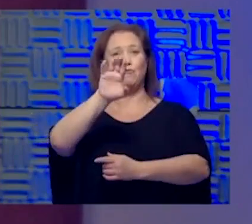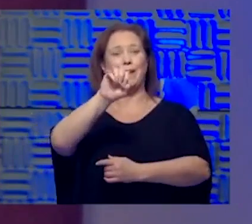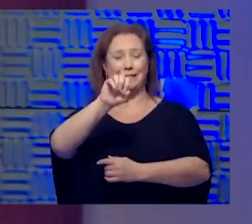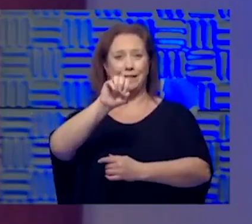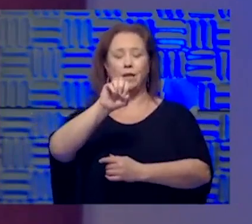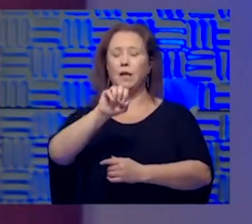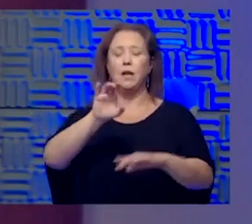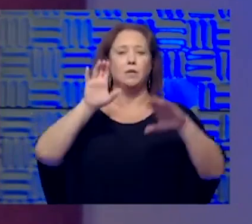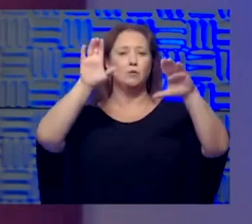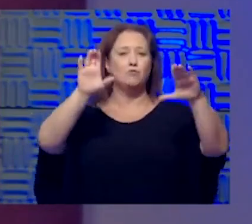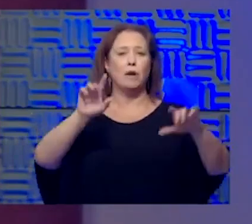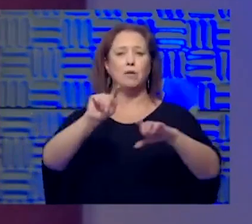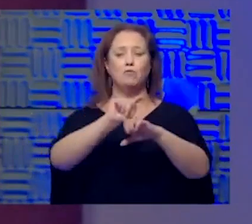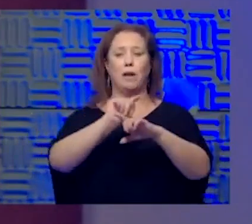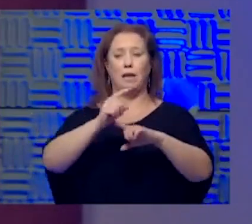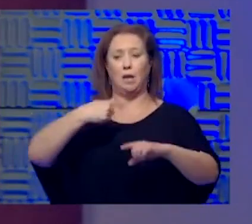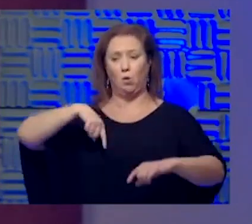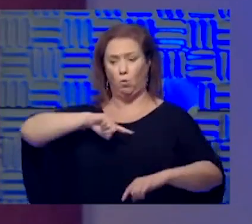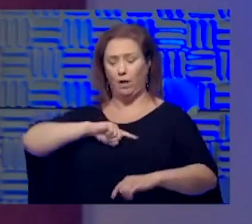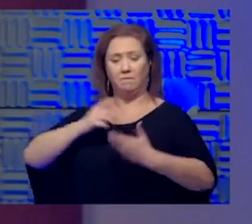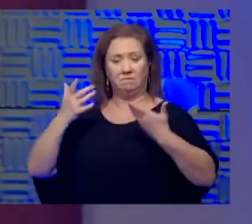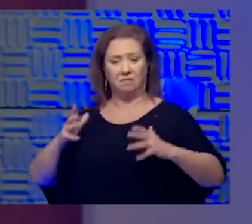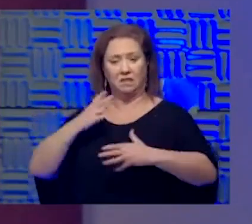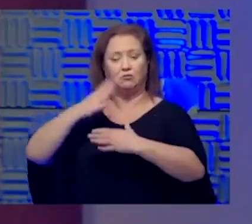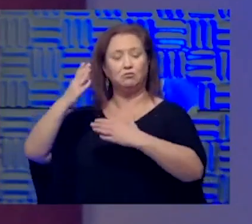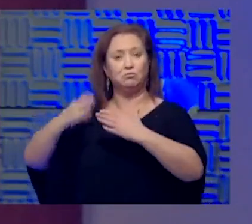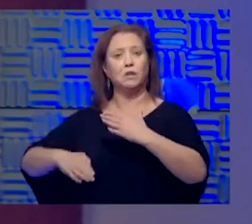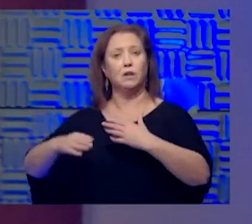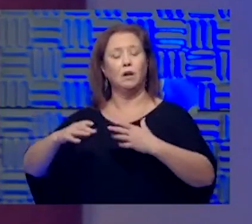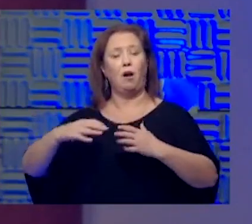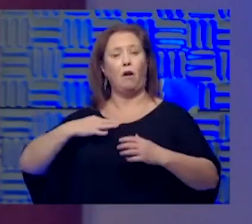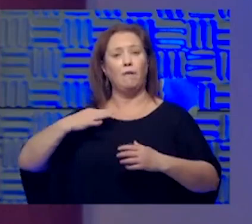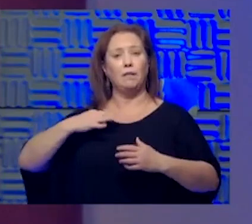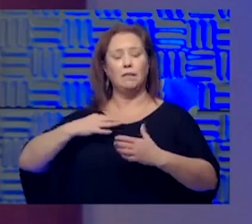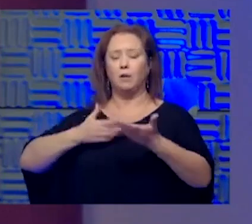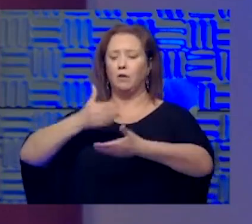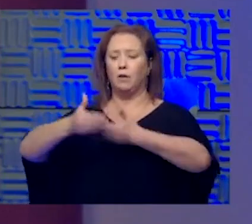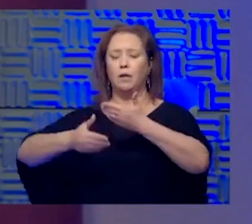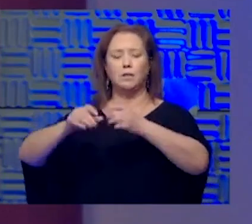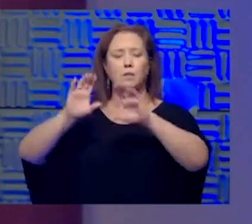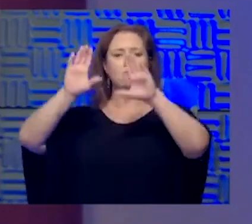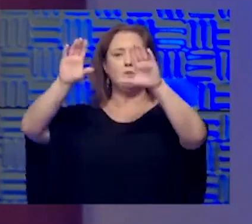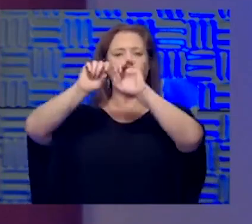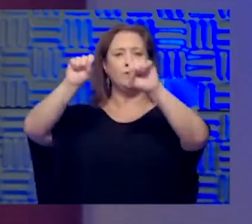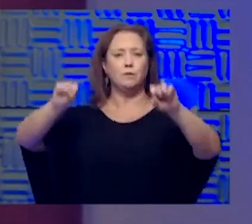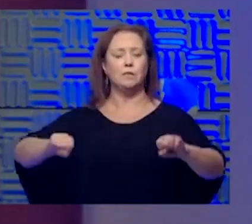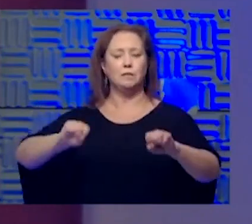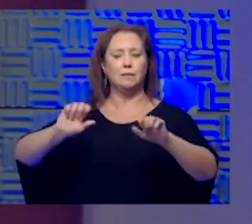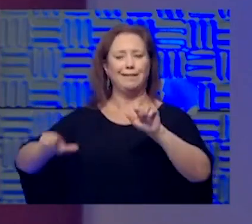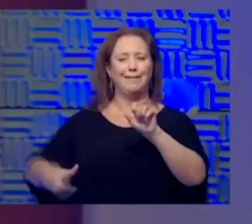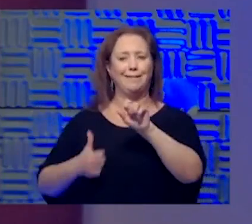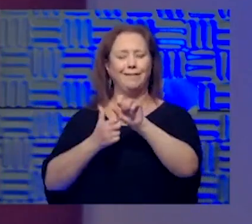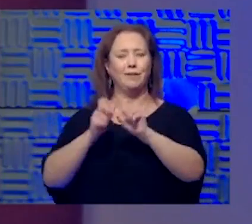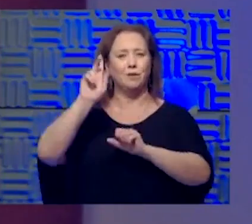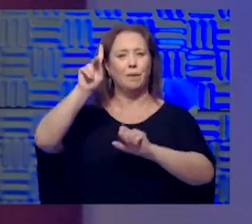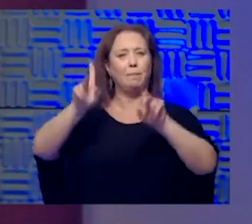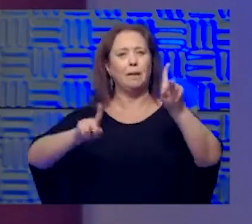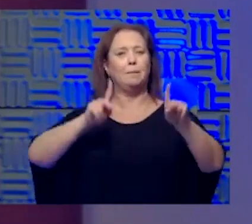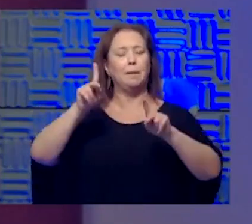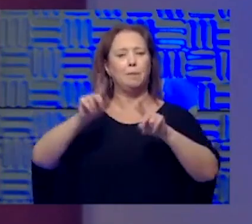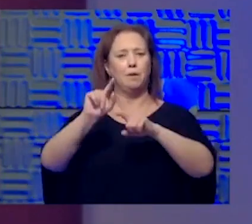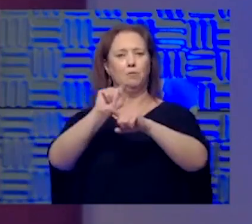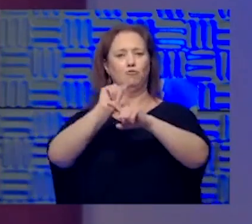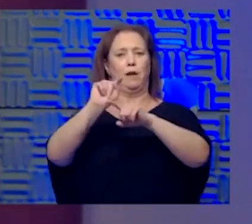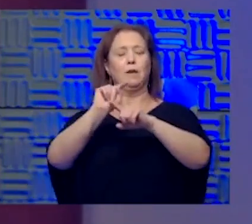We've all gotten our volunteers through it, and it really is a great system to get people up to speed, and I think the